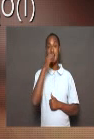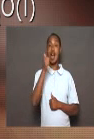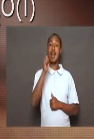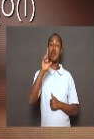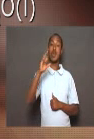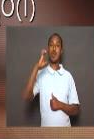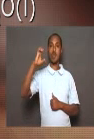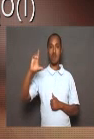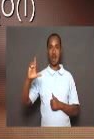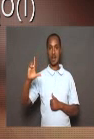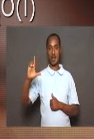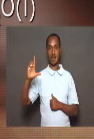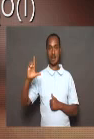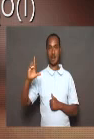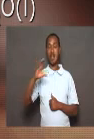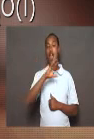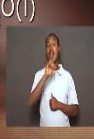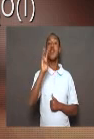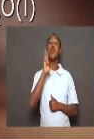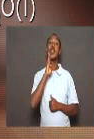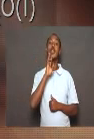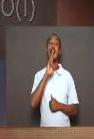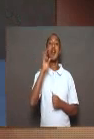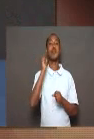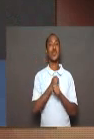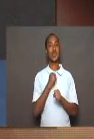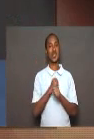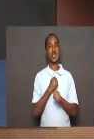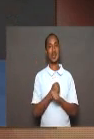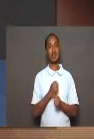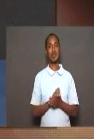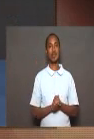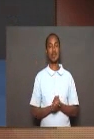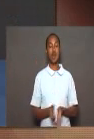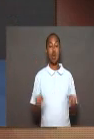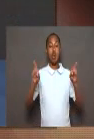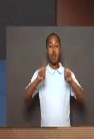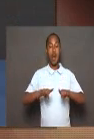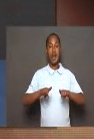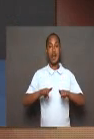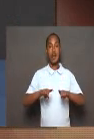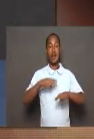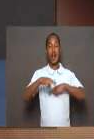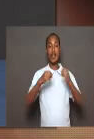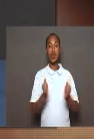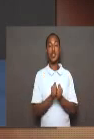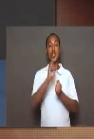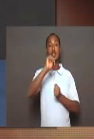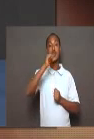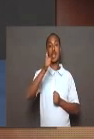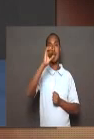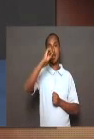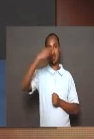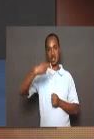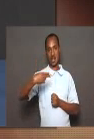aluminium chloride and water are produced. When it reacts with sodium